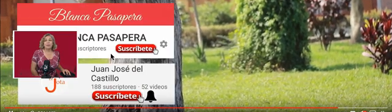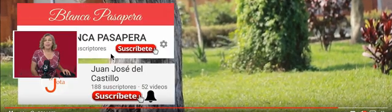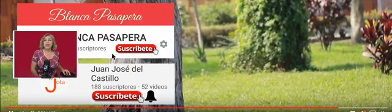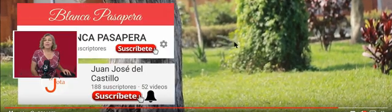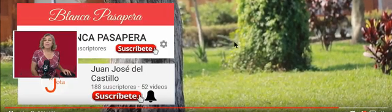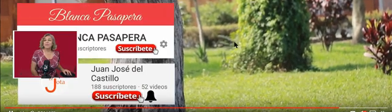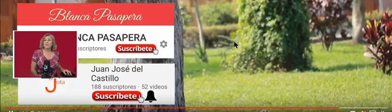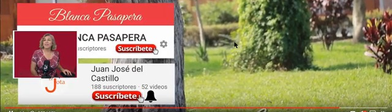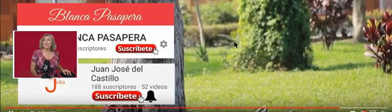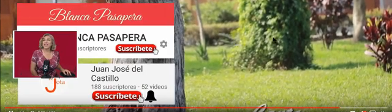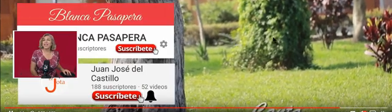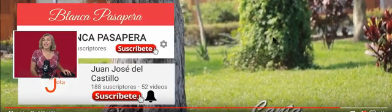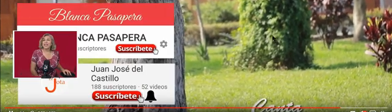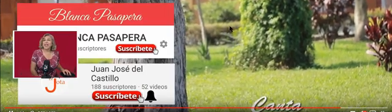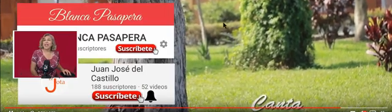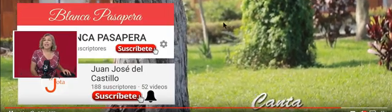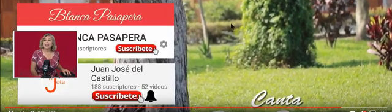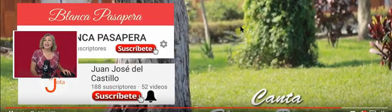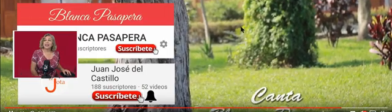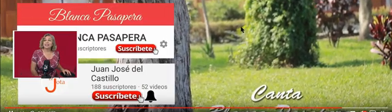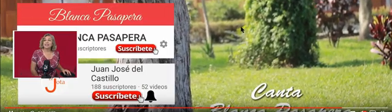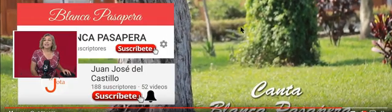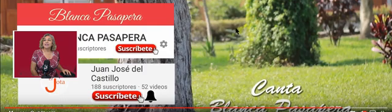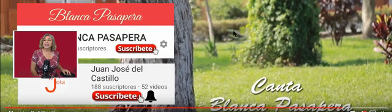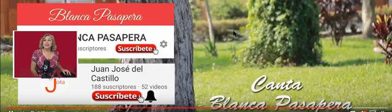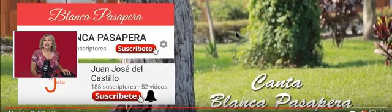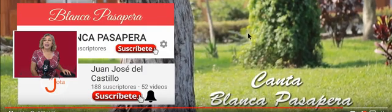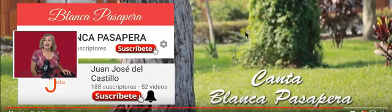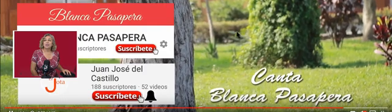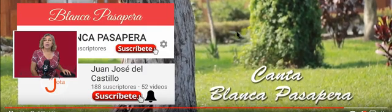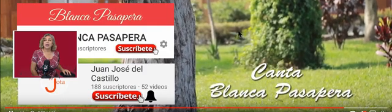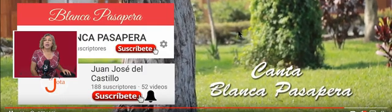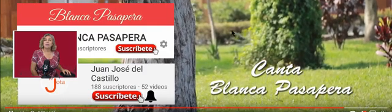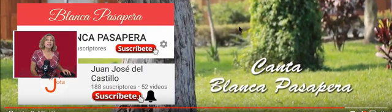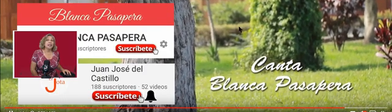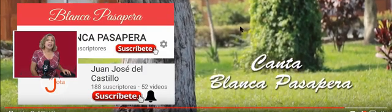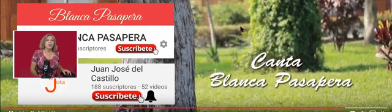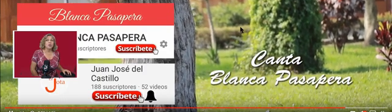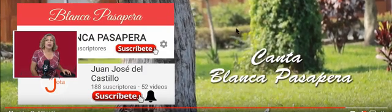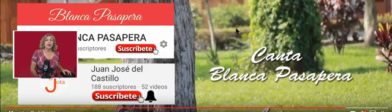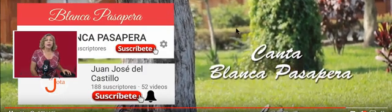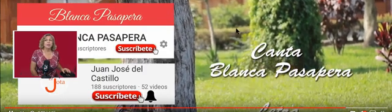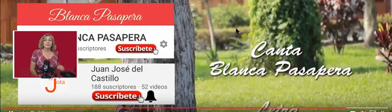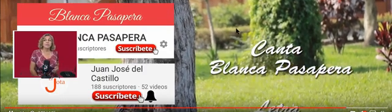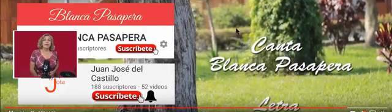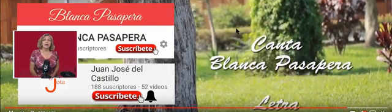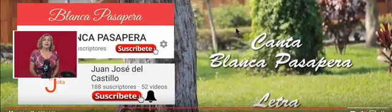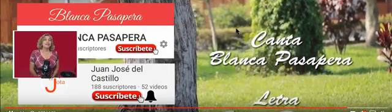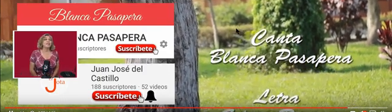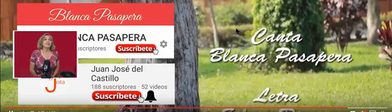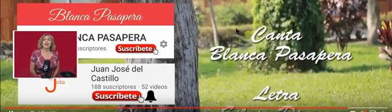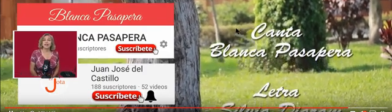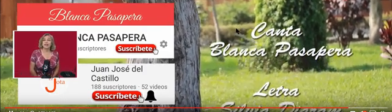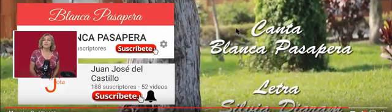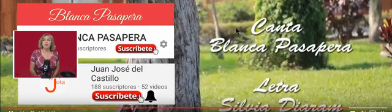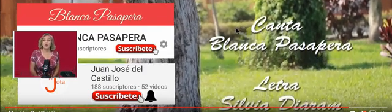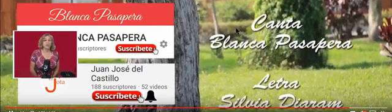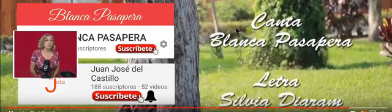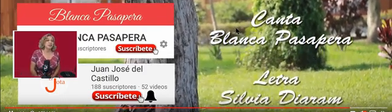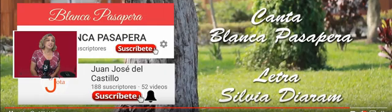needs to be returned to Mexico. That they don't need to captivate it and keep it in the U.S.